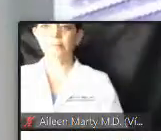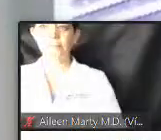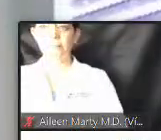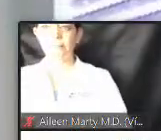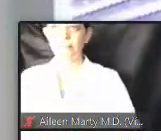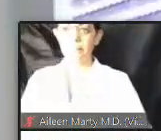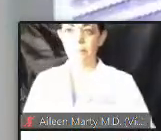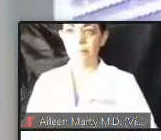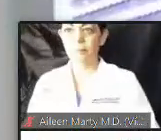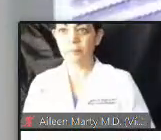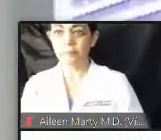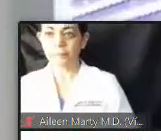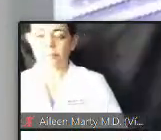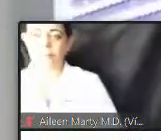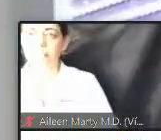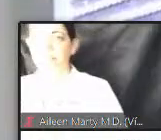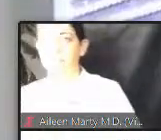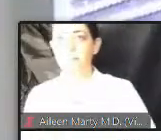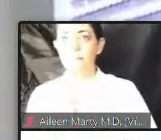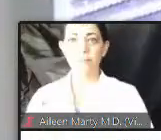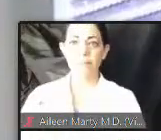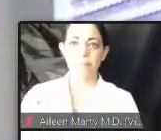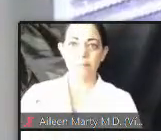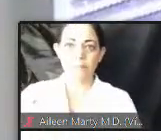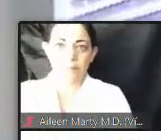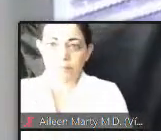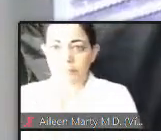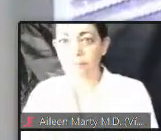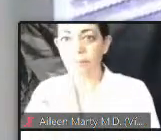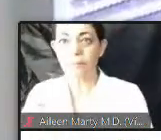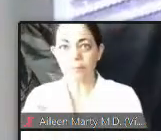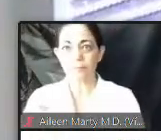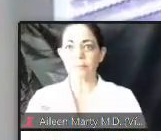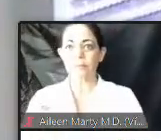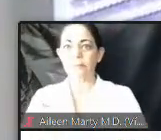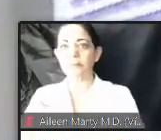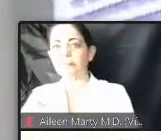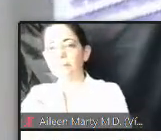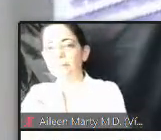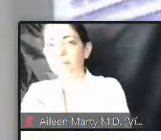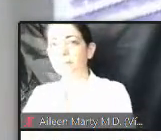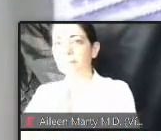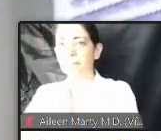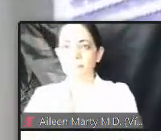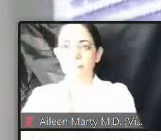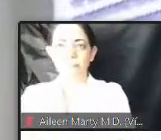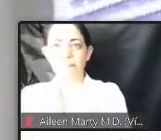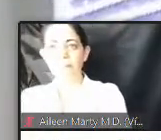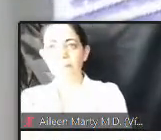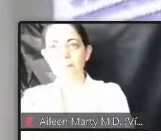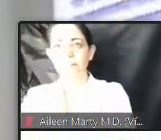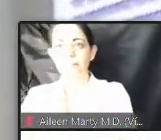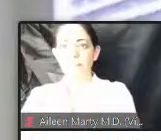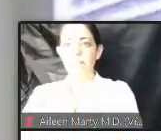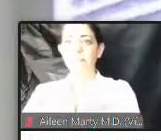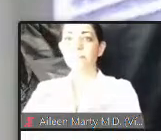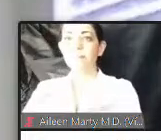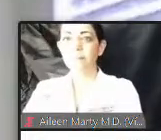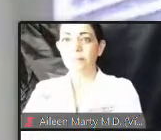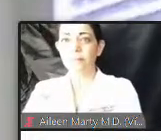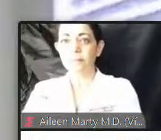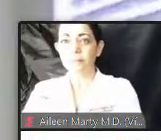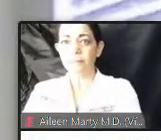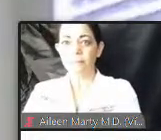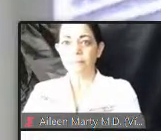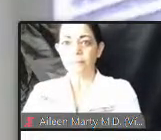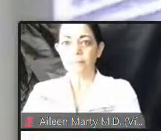expert on all things emergency ordered, as well as on hospital data collected by Miami-Dade County. And with us today, the distinguished